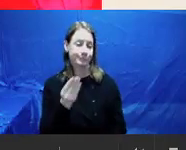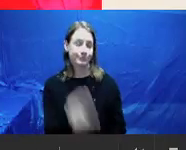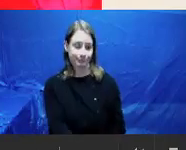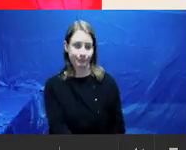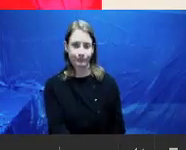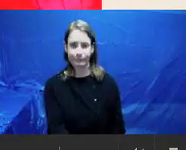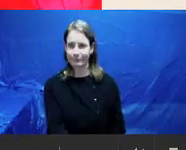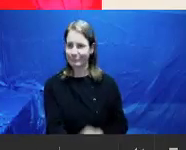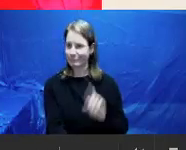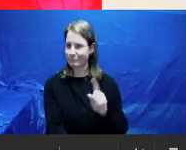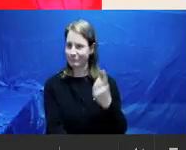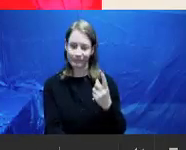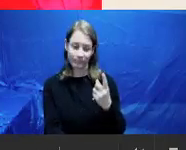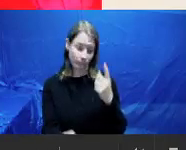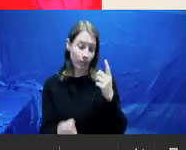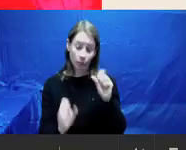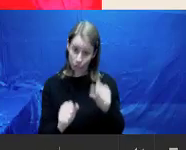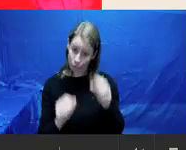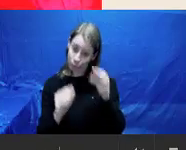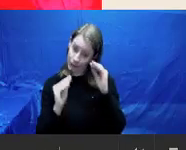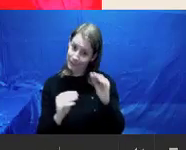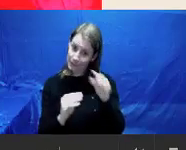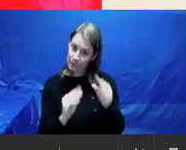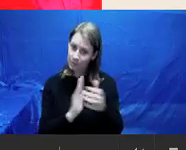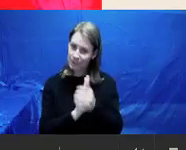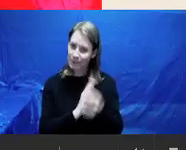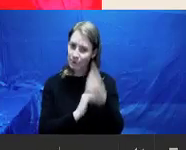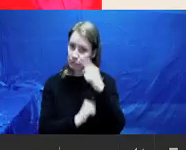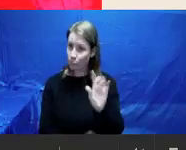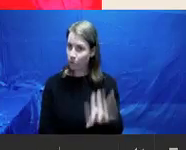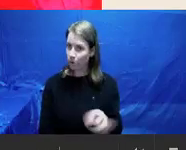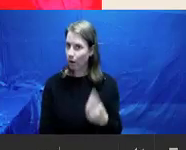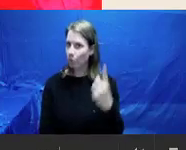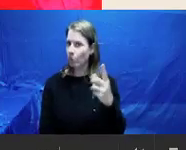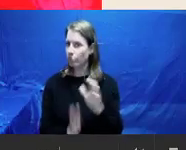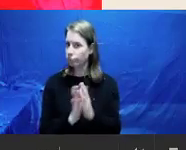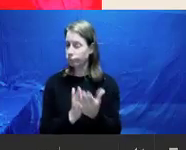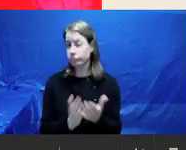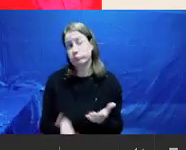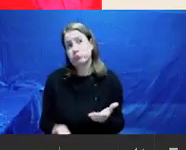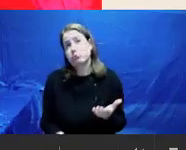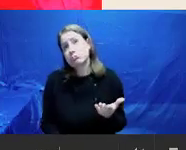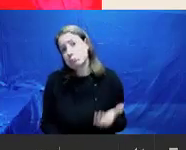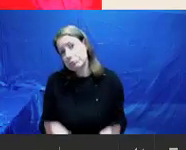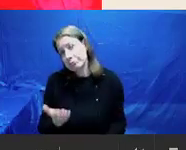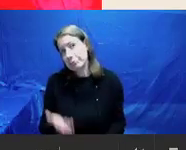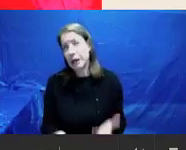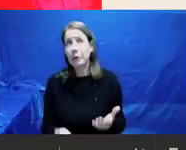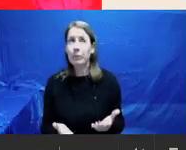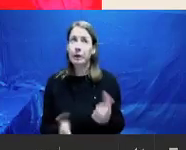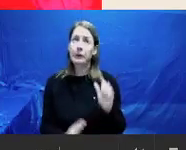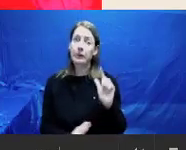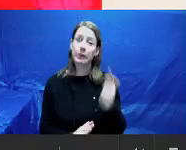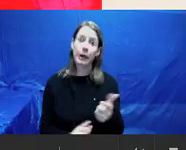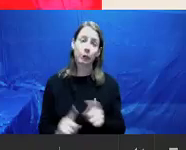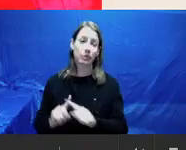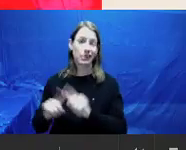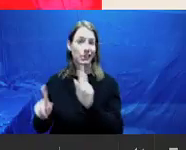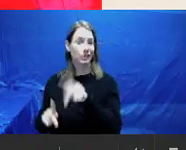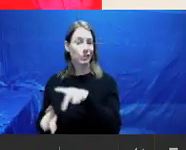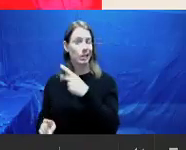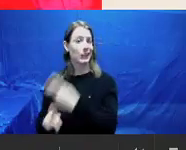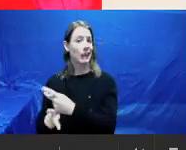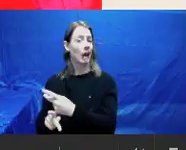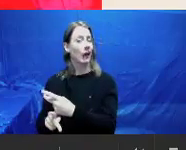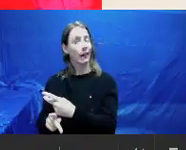them some skills in order to make sense of that text. And we might even be able to give them a different kind of genre later and ask them to transfer those